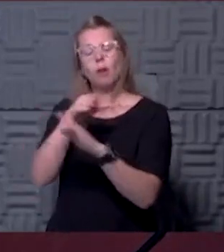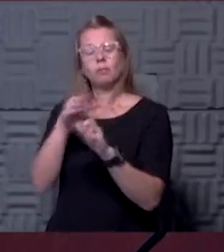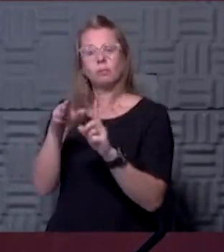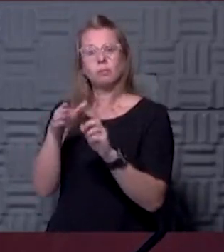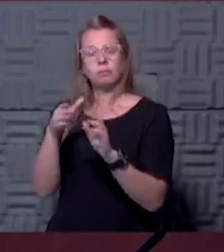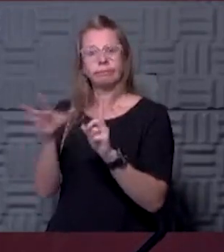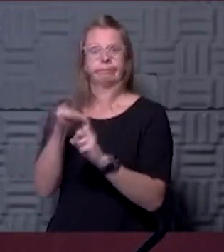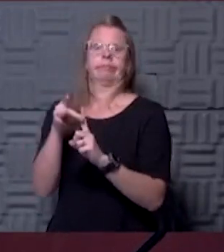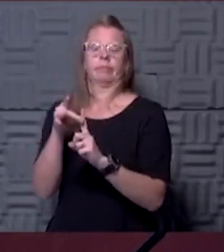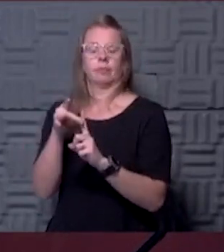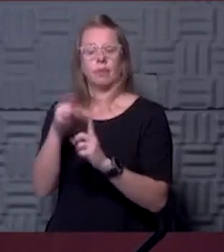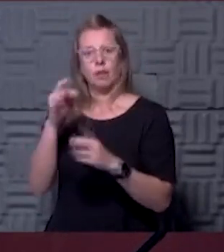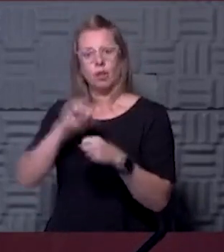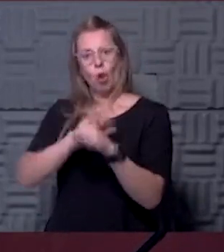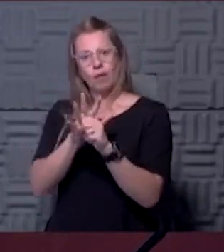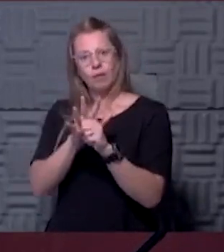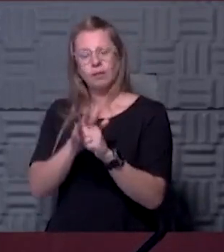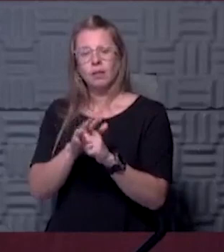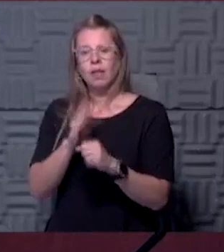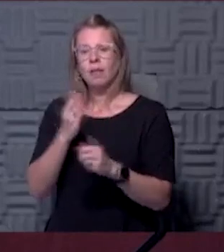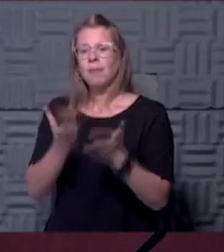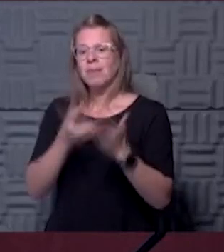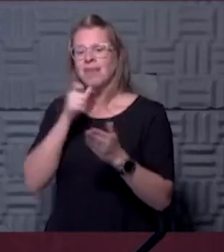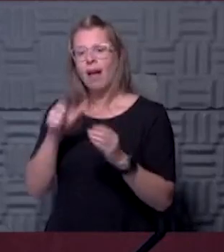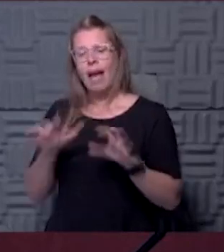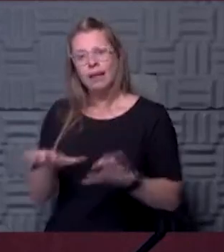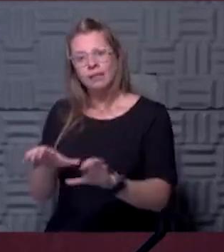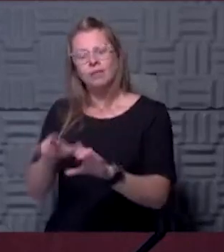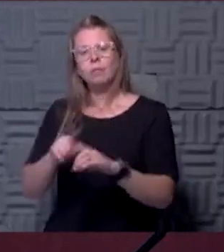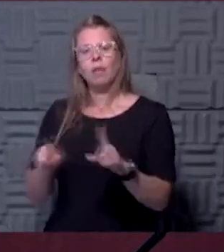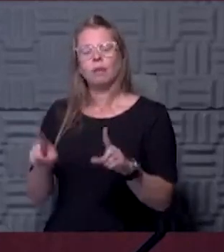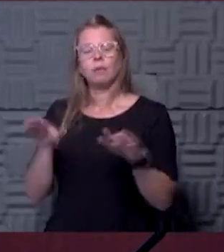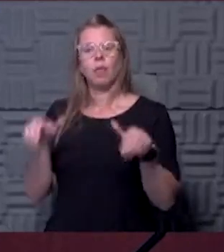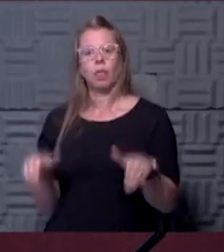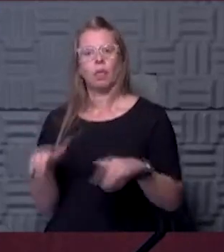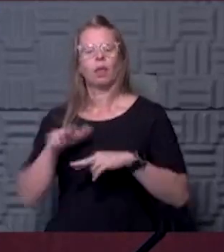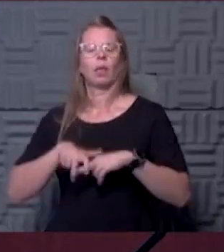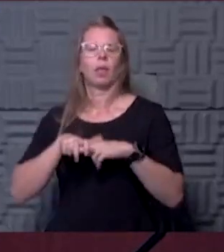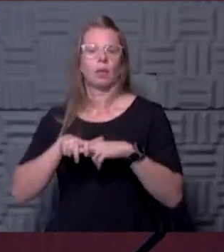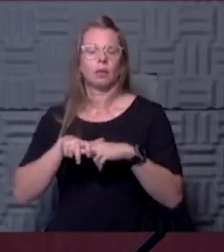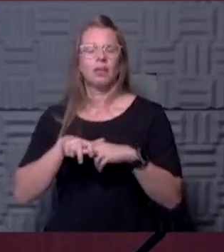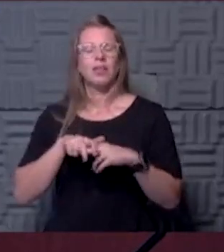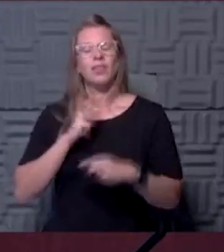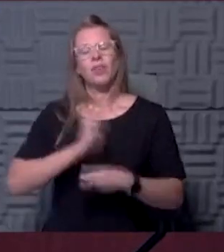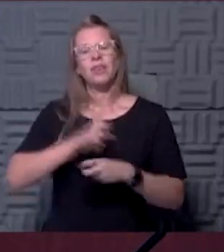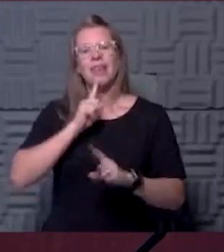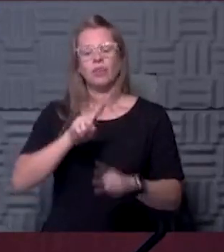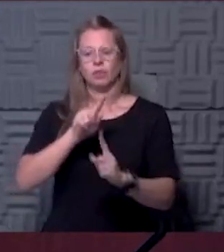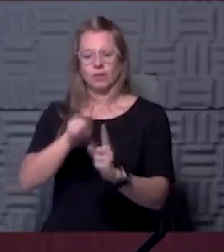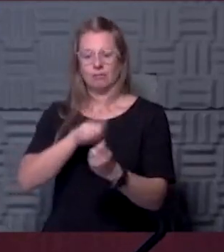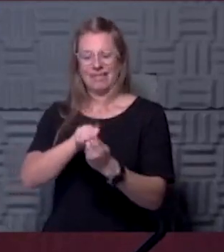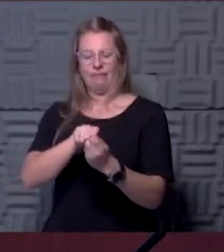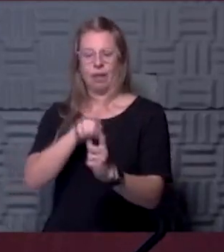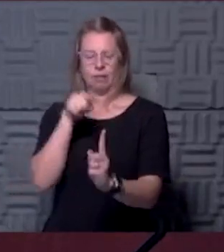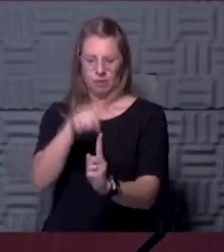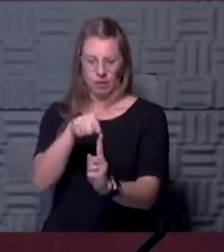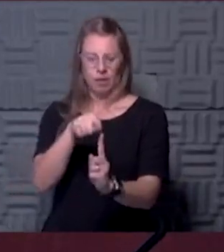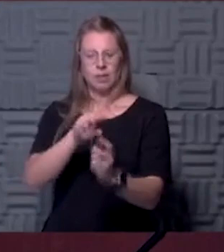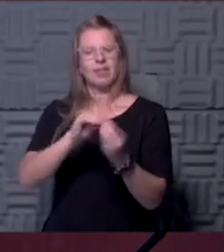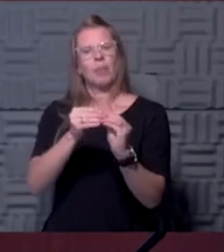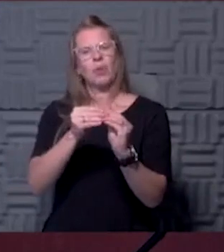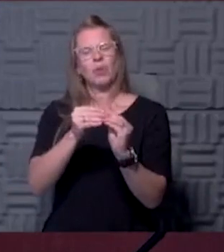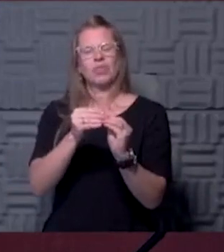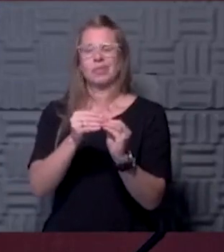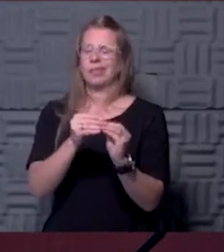more sedentary lifestyle, not been very active. So. It's really hard to answer very specifically. The numbers are